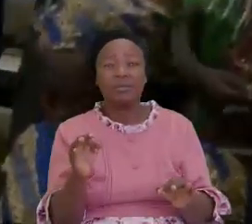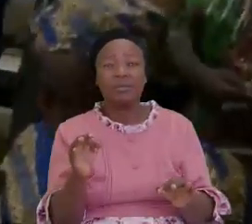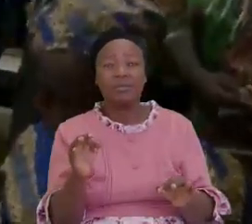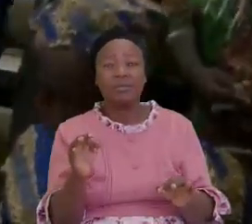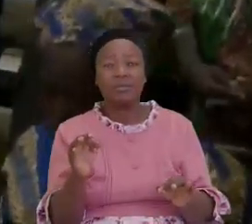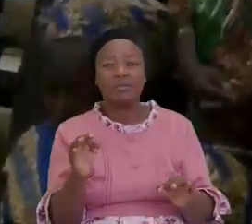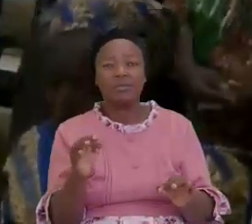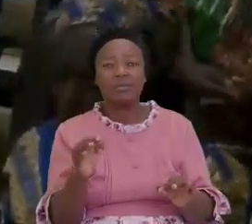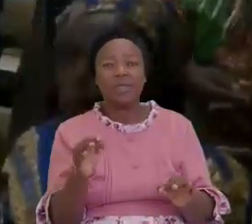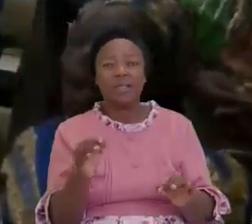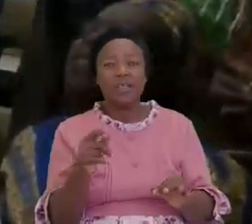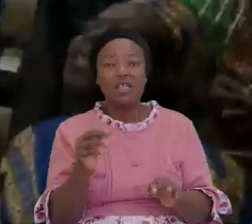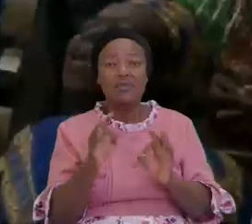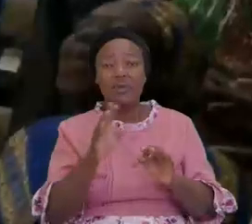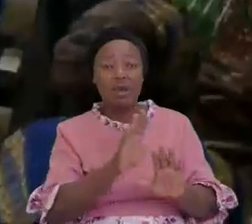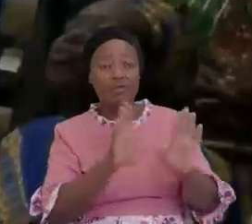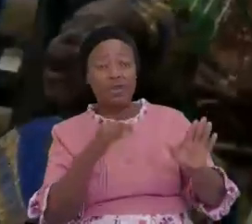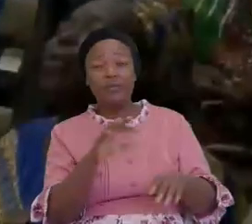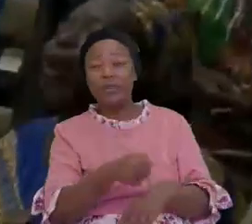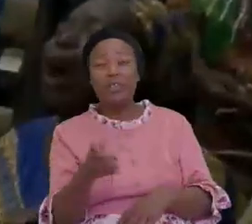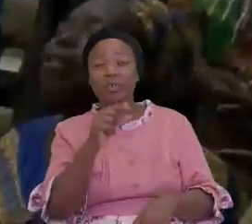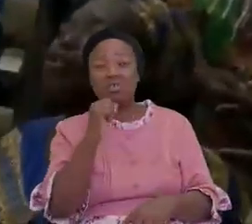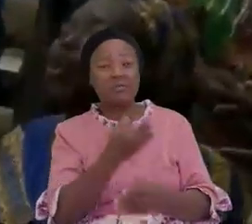If you are afraid of anything, you are not free.